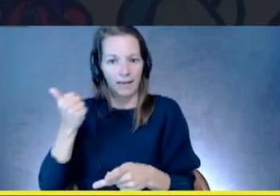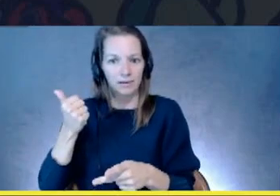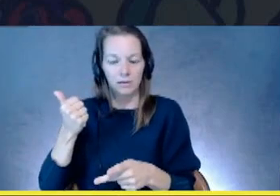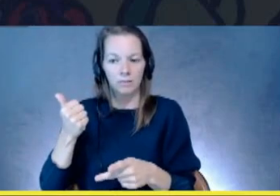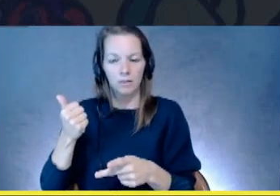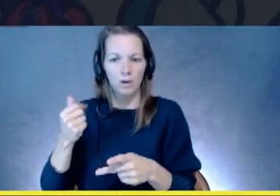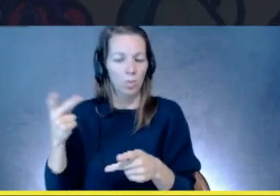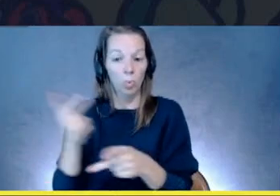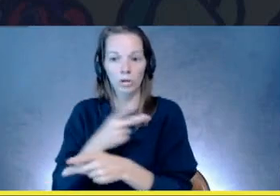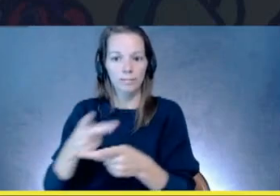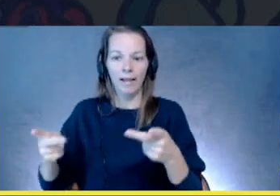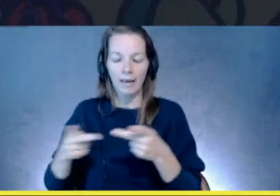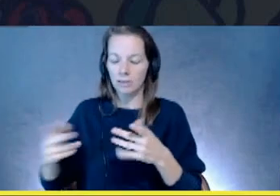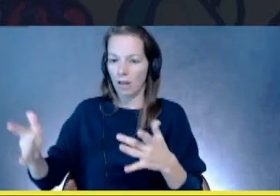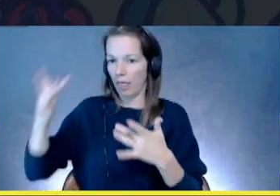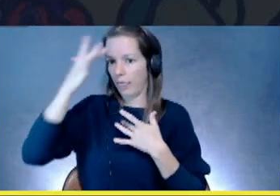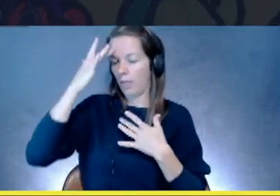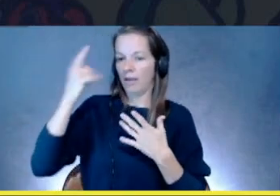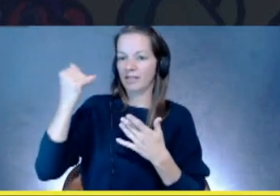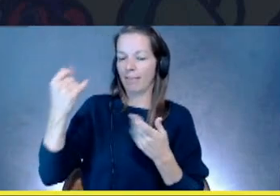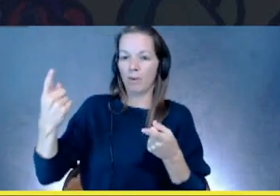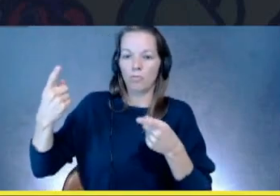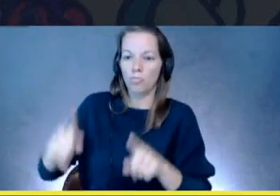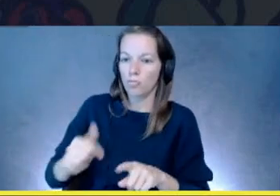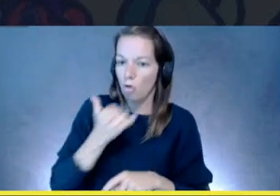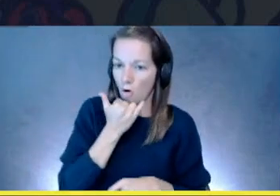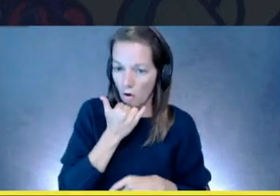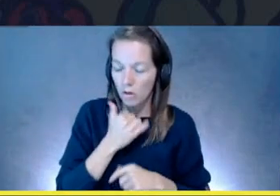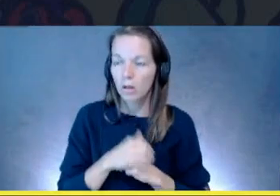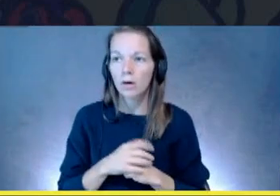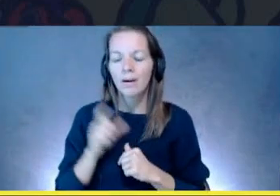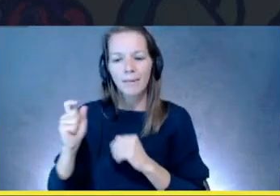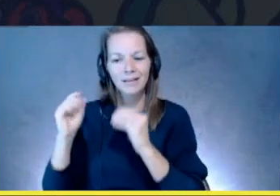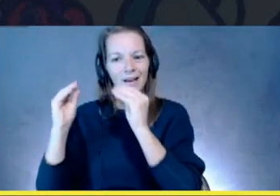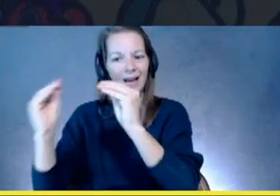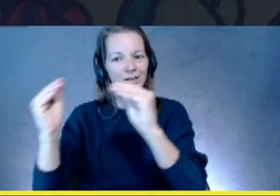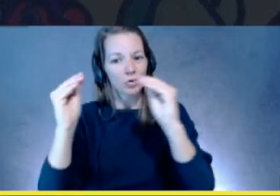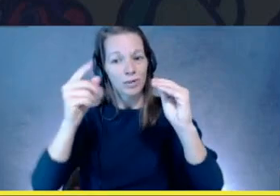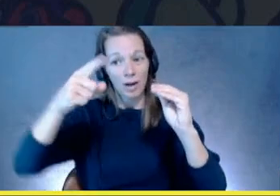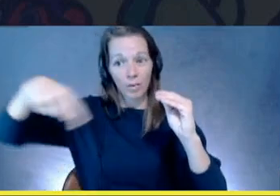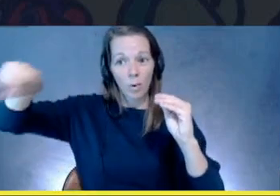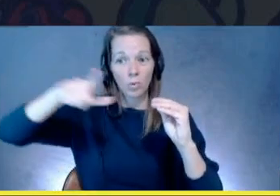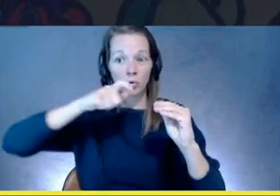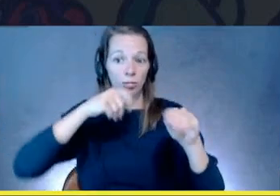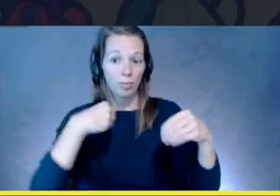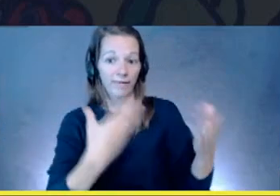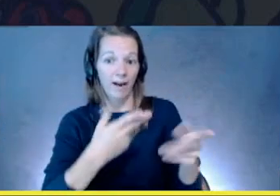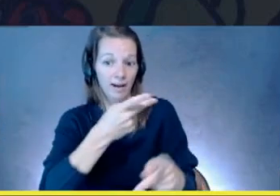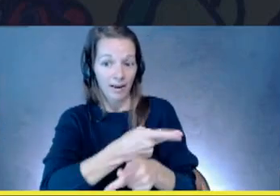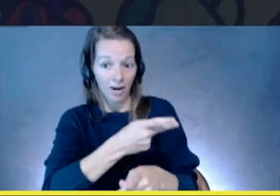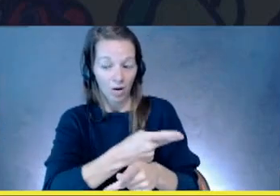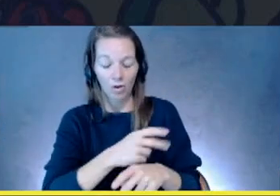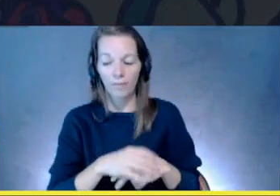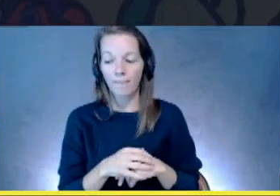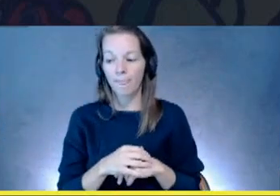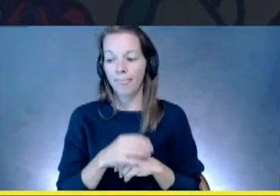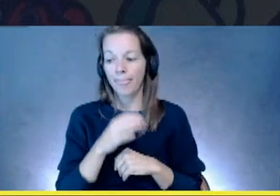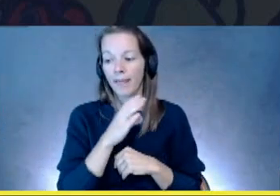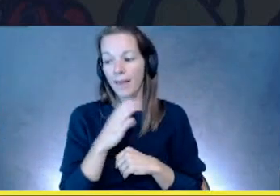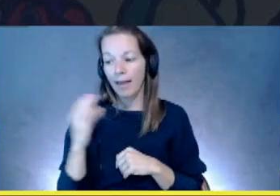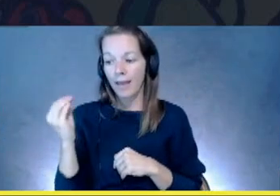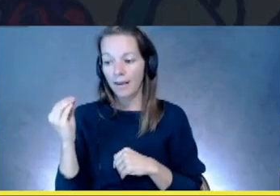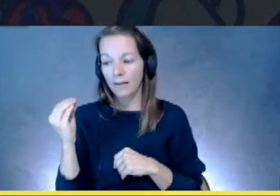wrong. We have to educate those that provide the care, and similar to